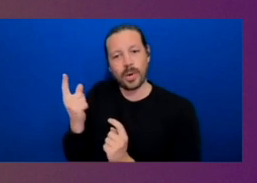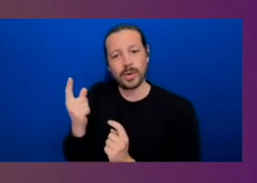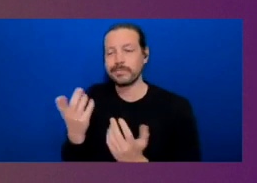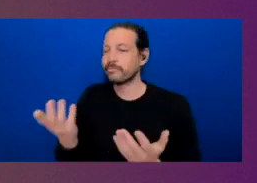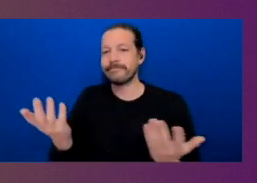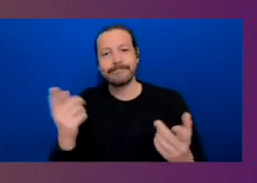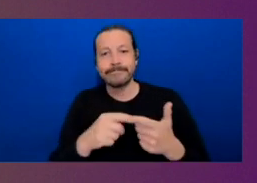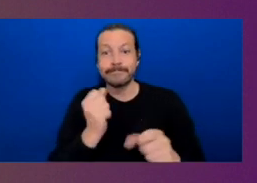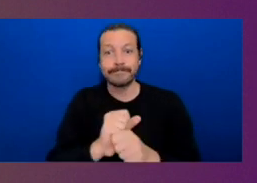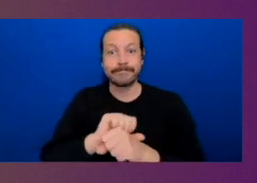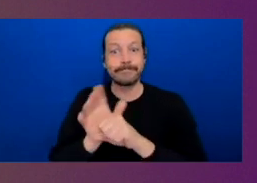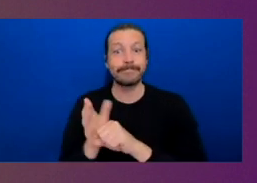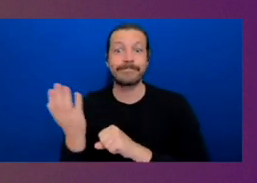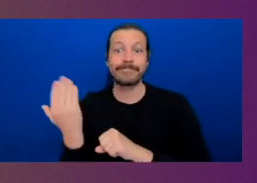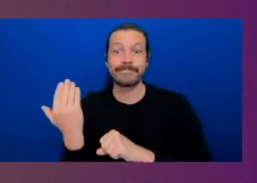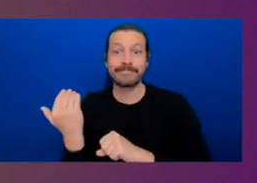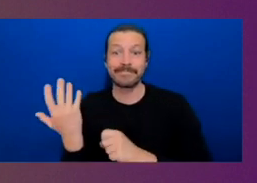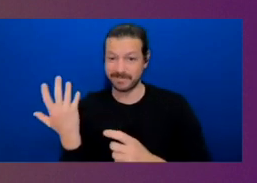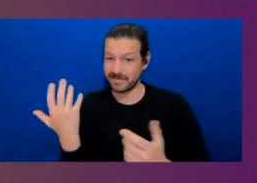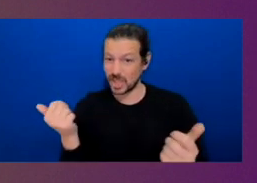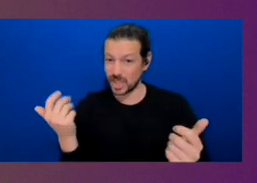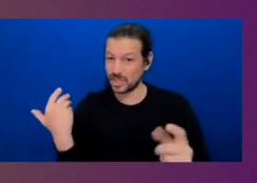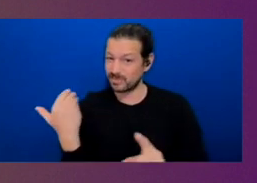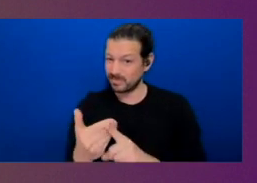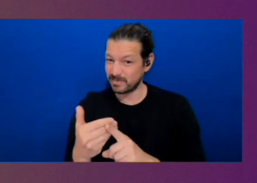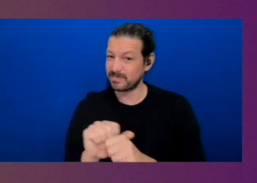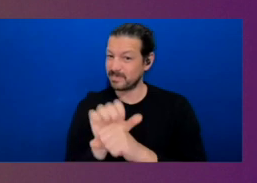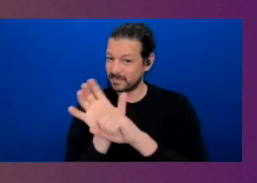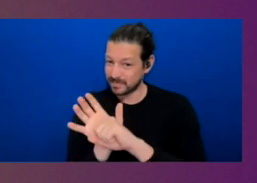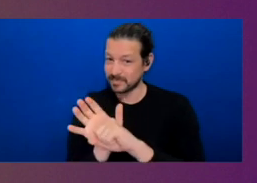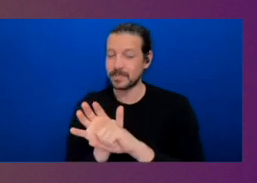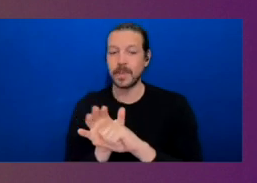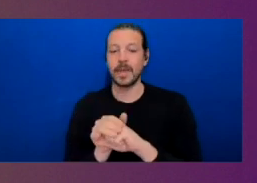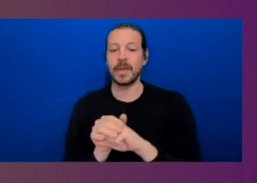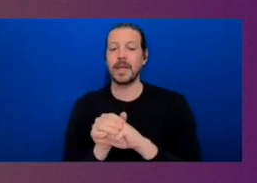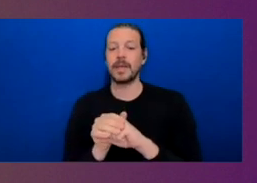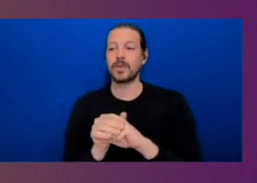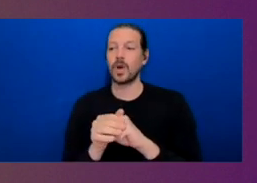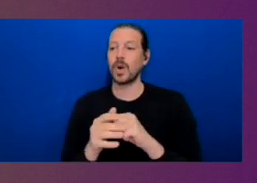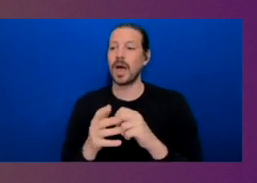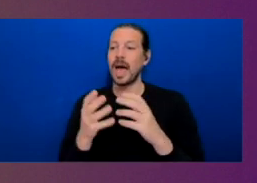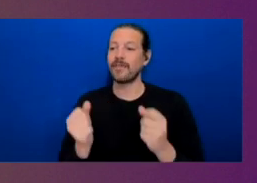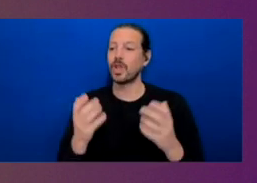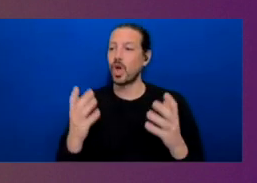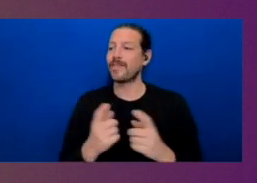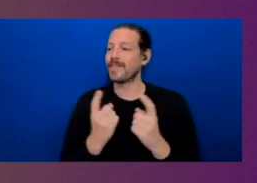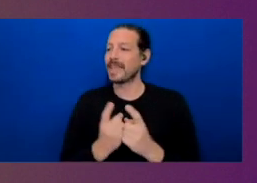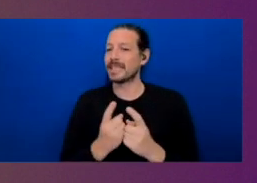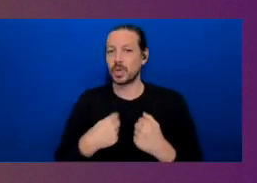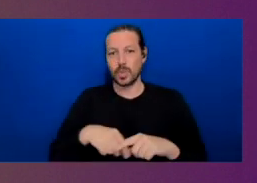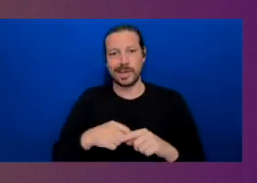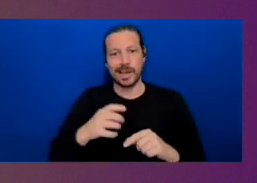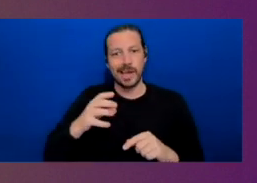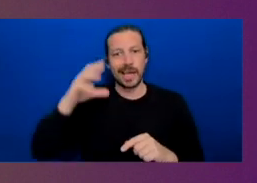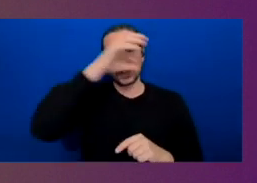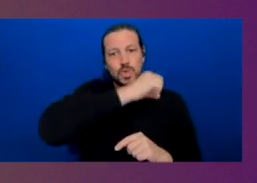again, there are things that we assume either individually or in our